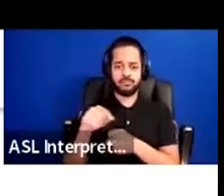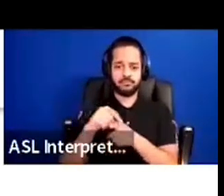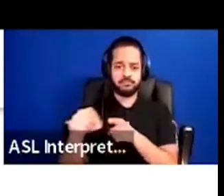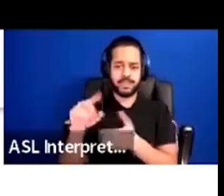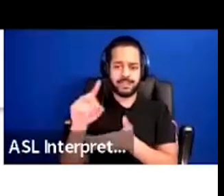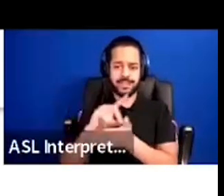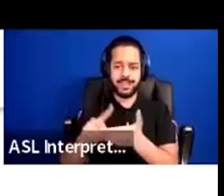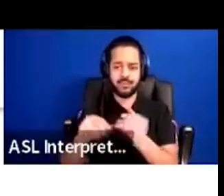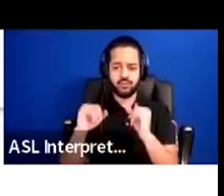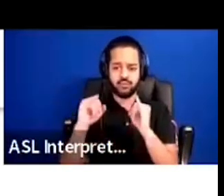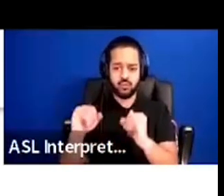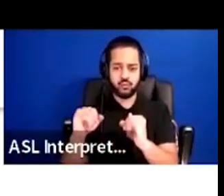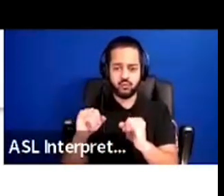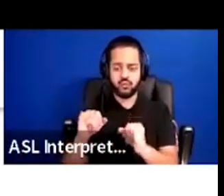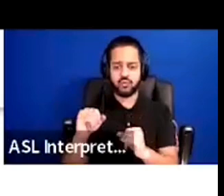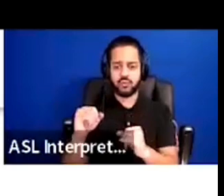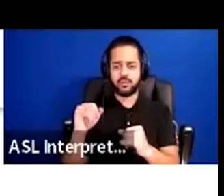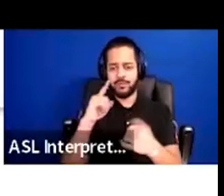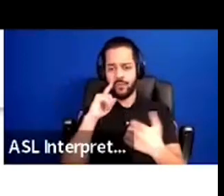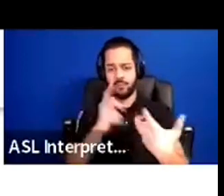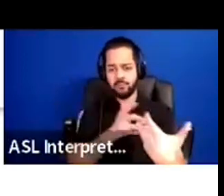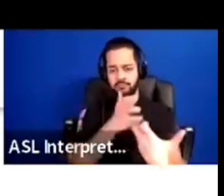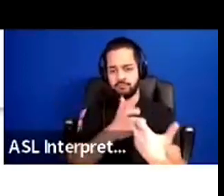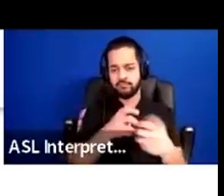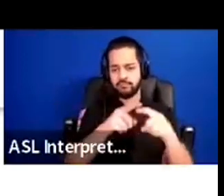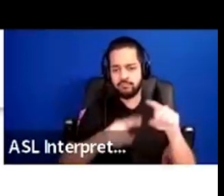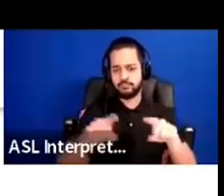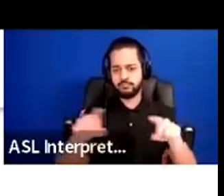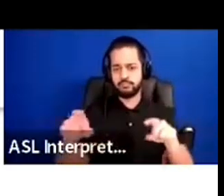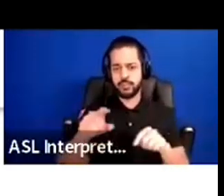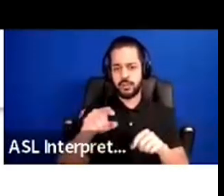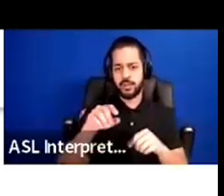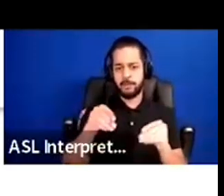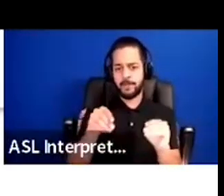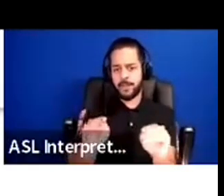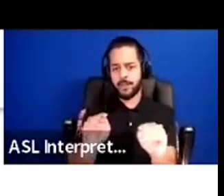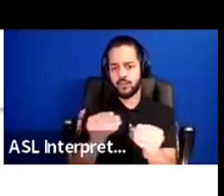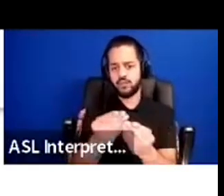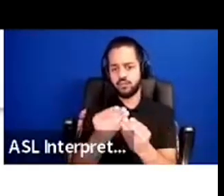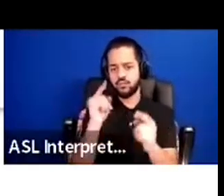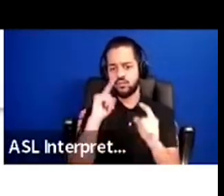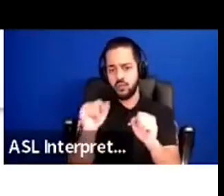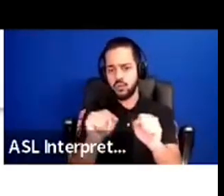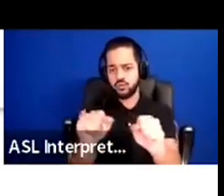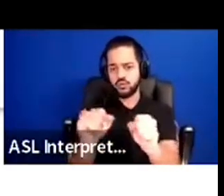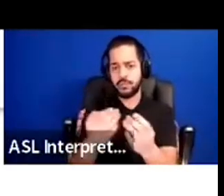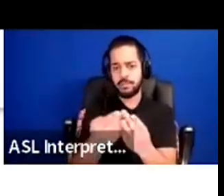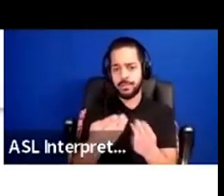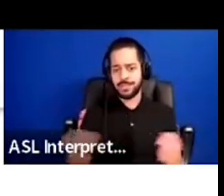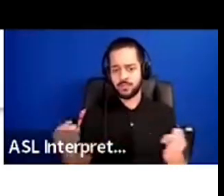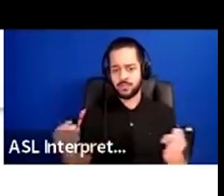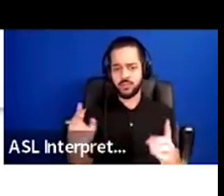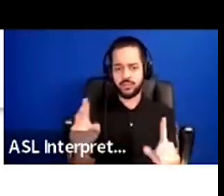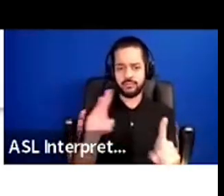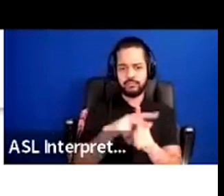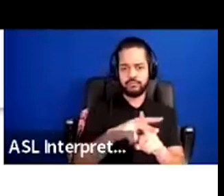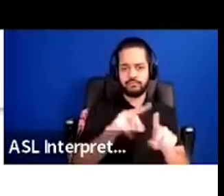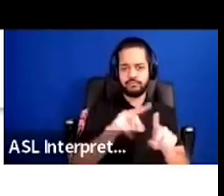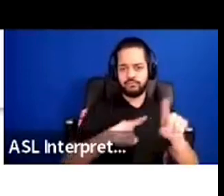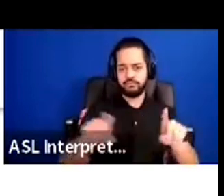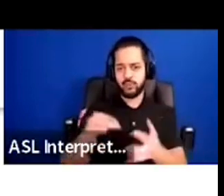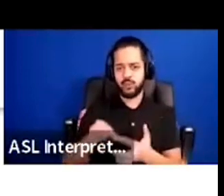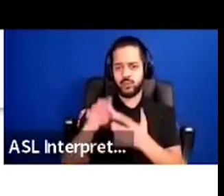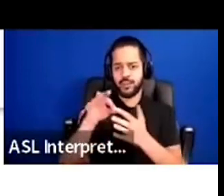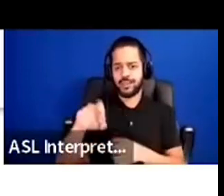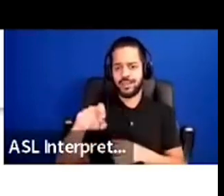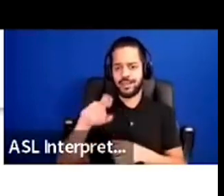to individually tailoring methods, strategies, materials, and that are provided to meet the unique needs of our students with